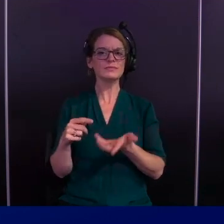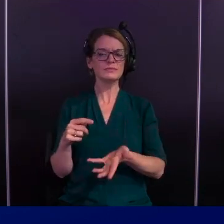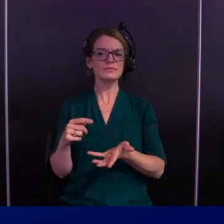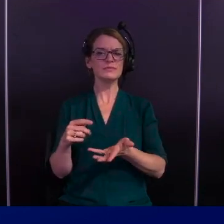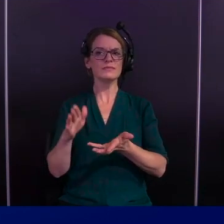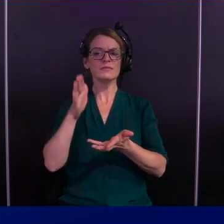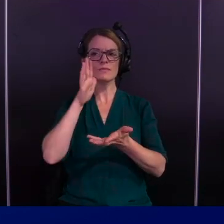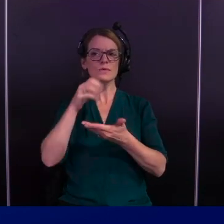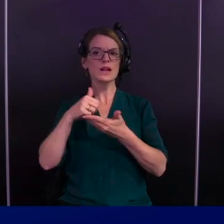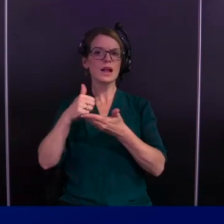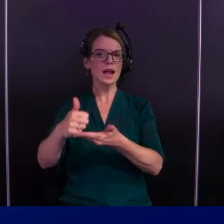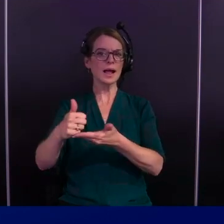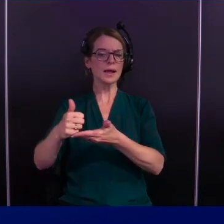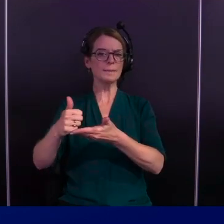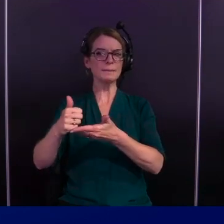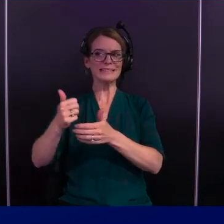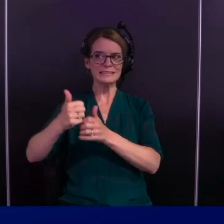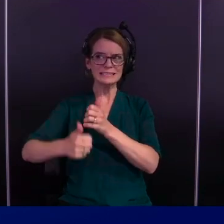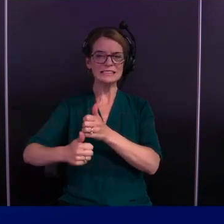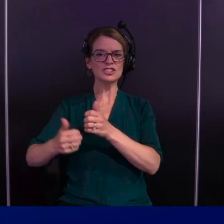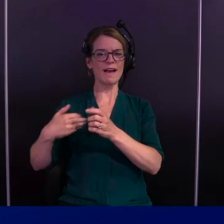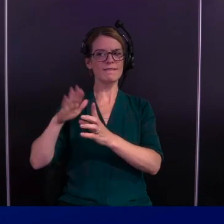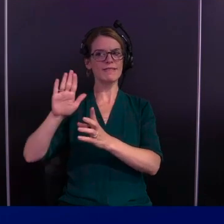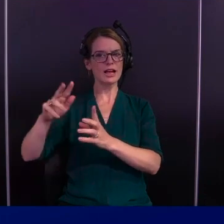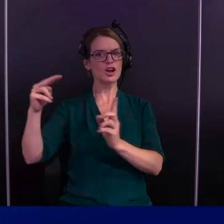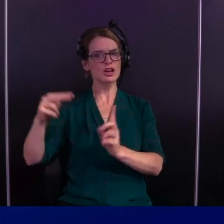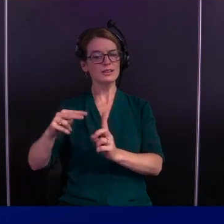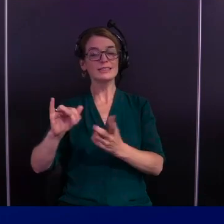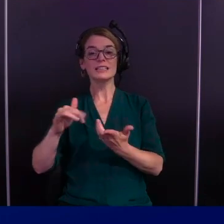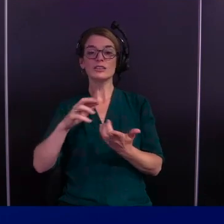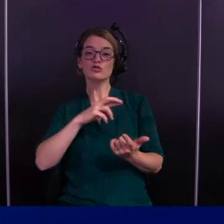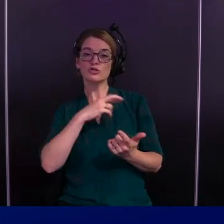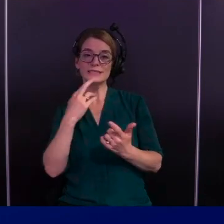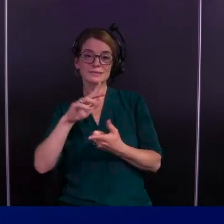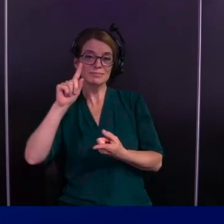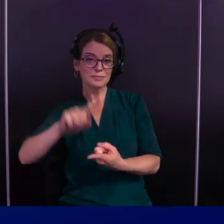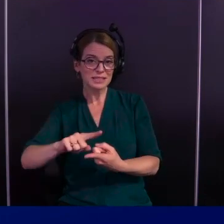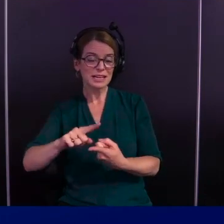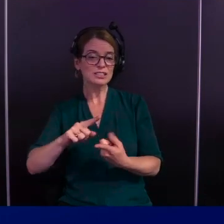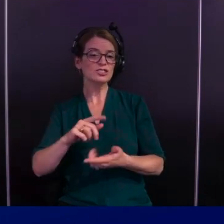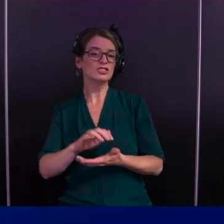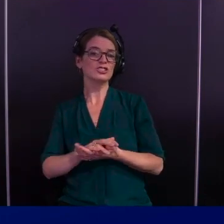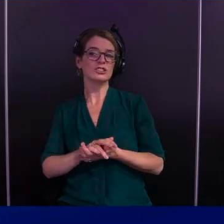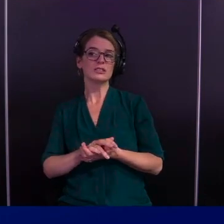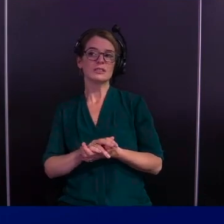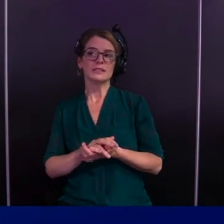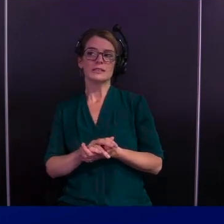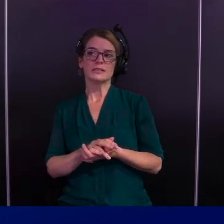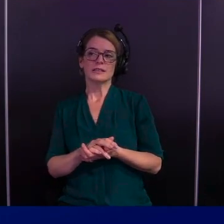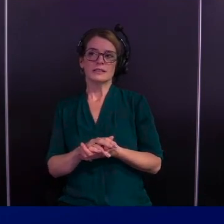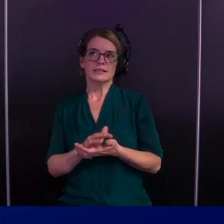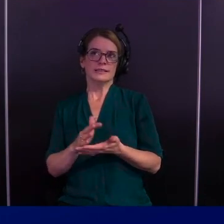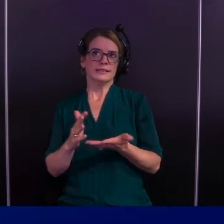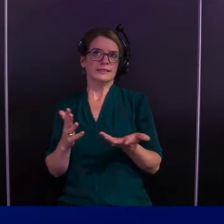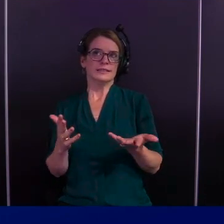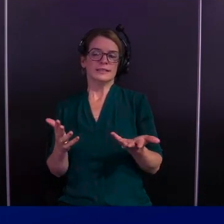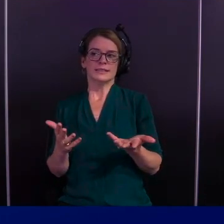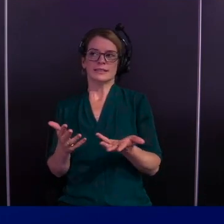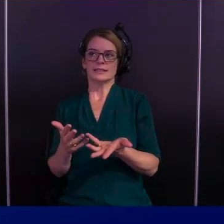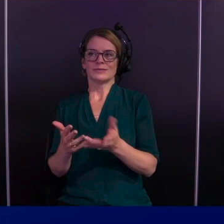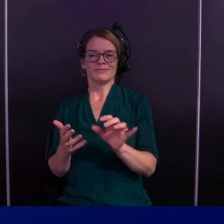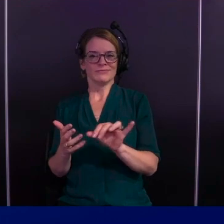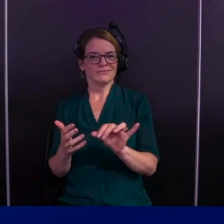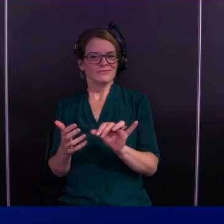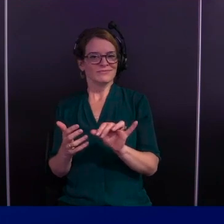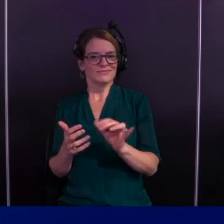inform what they're thinking about, especially when you think about like risk mitigation strategies and even like being more looking